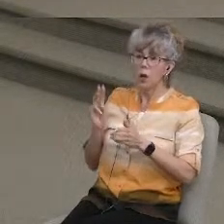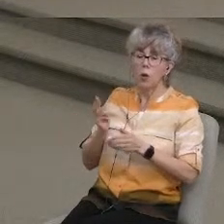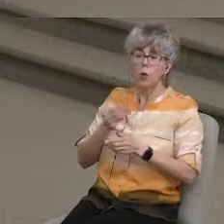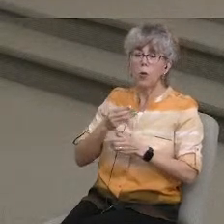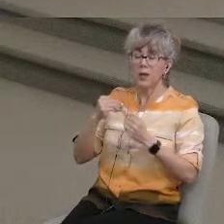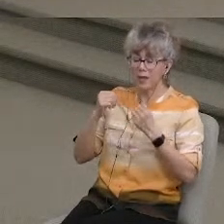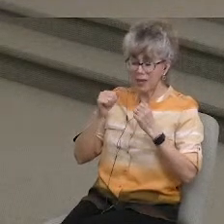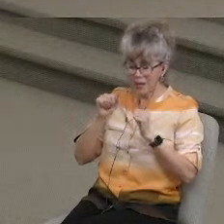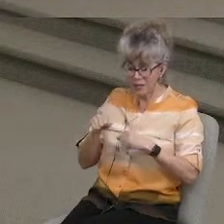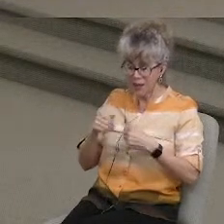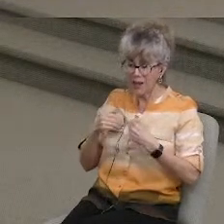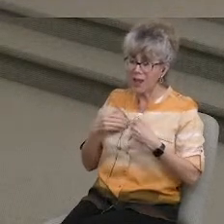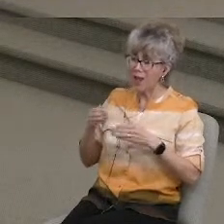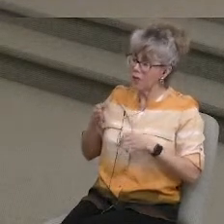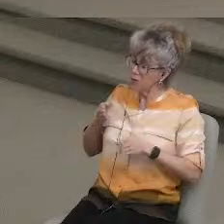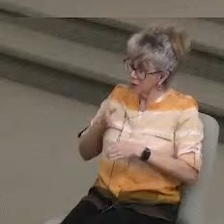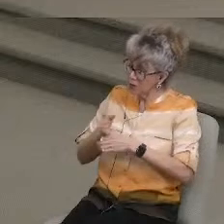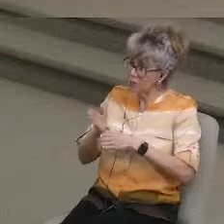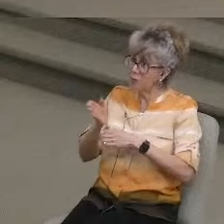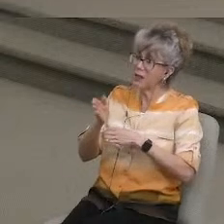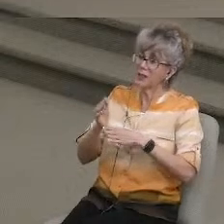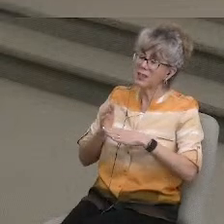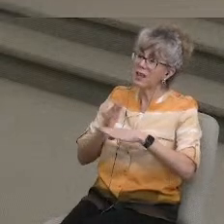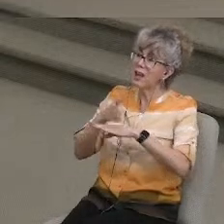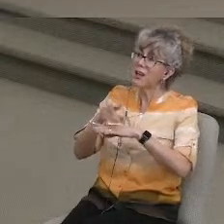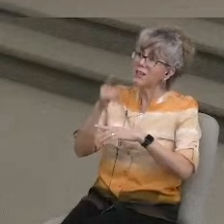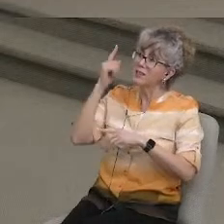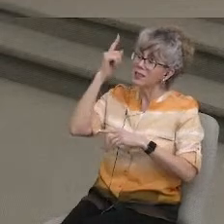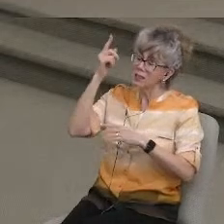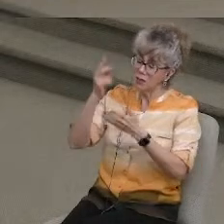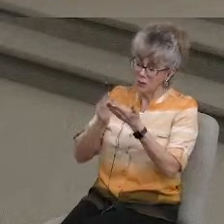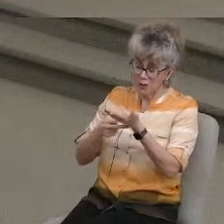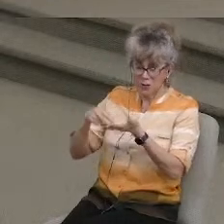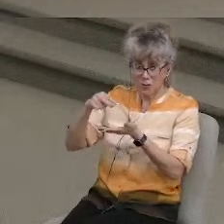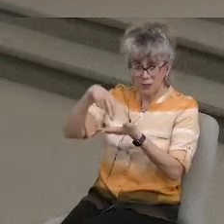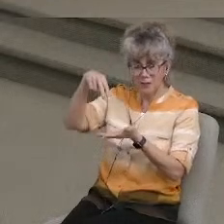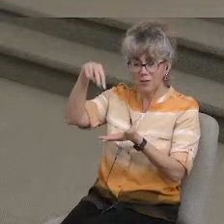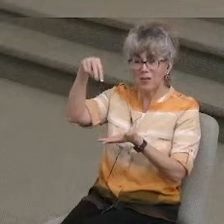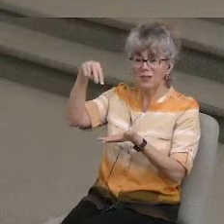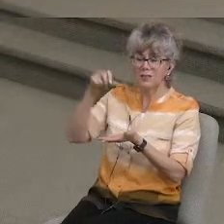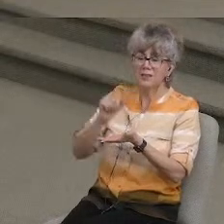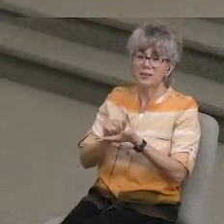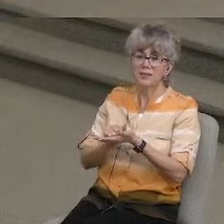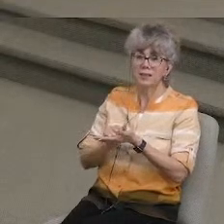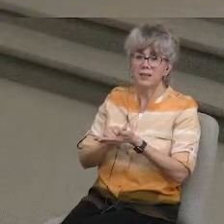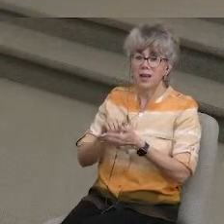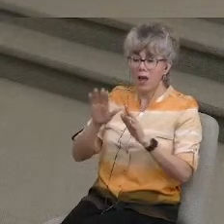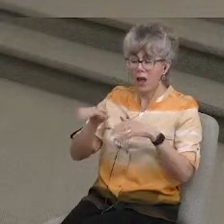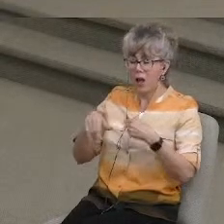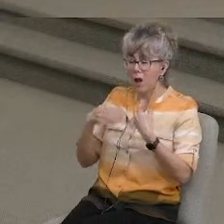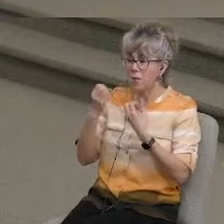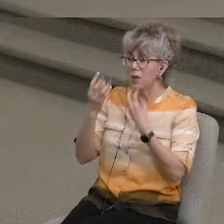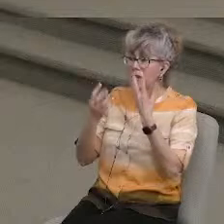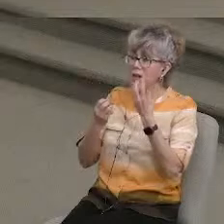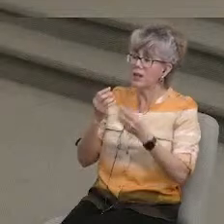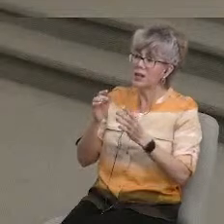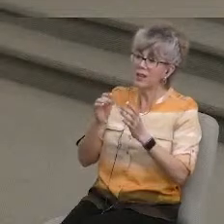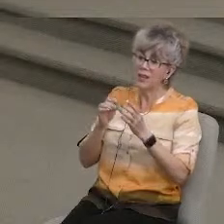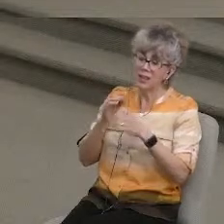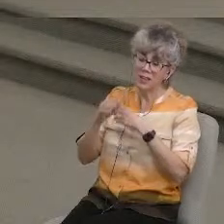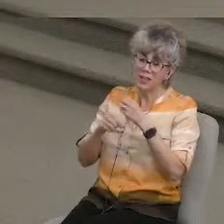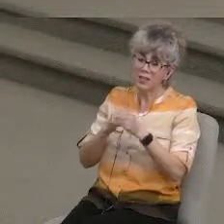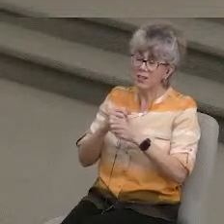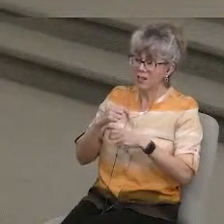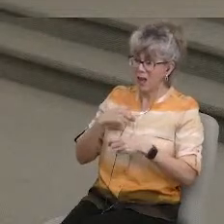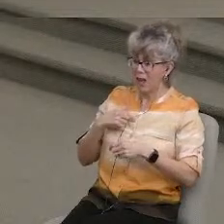direct access to the eternal blessings of the resurrection. You know, I don't know for how many years I thought, "Wow, God, I'm glad